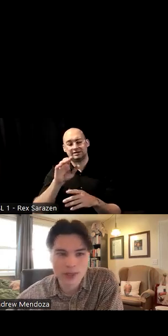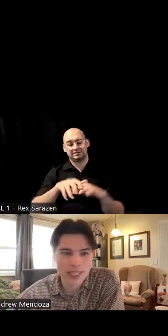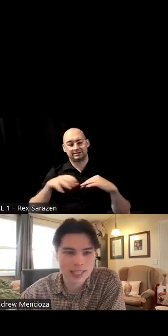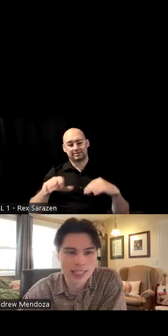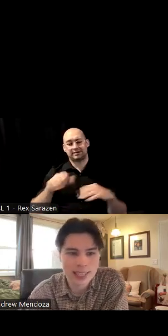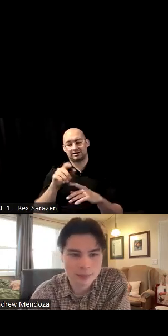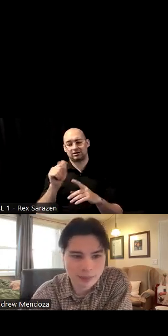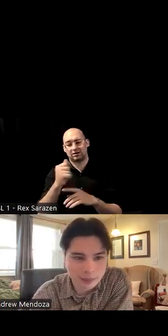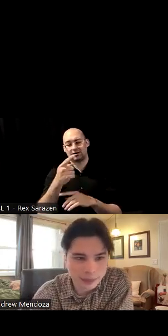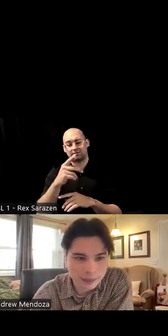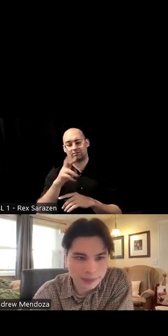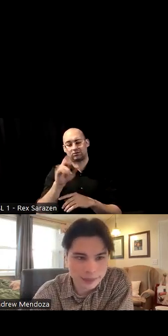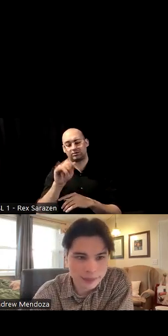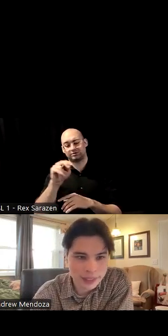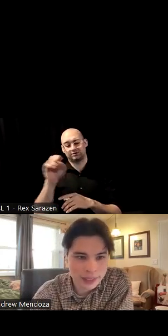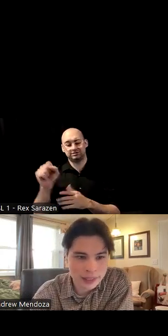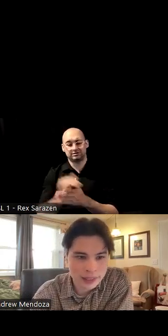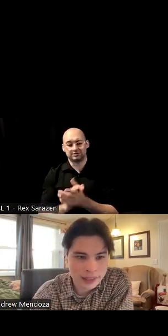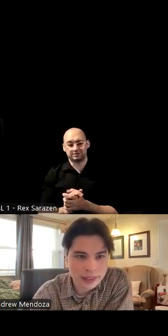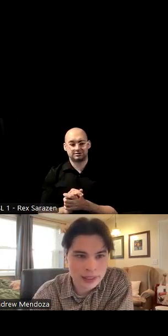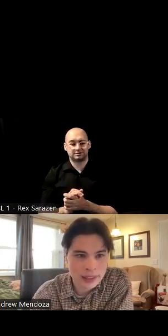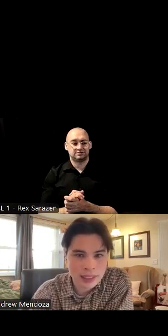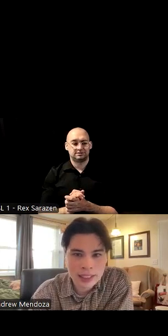we move to the next slide.